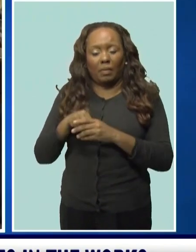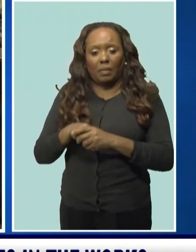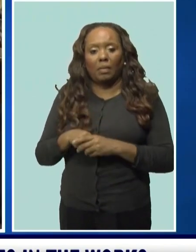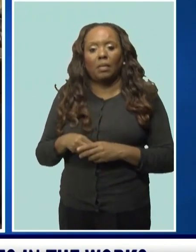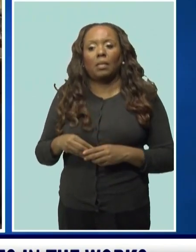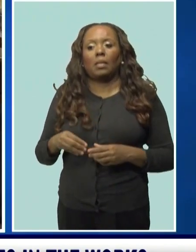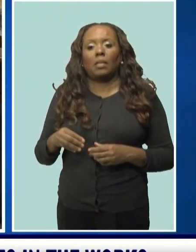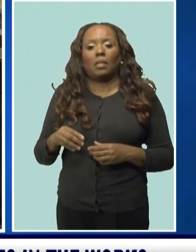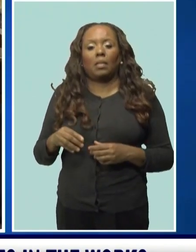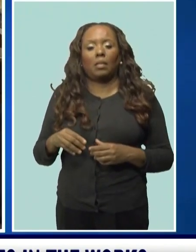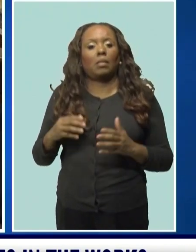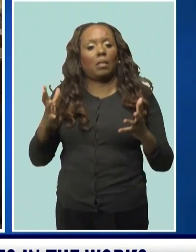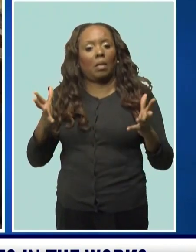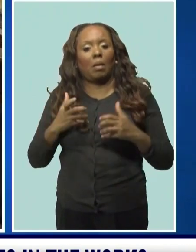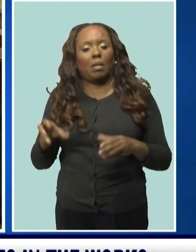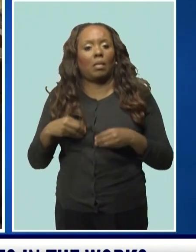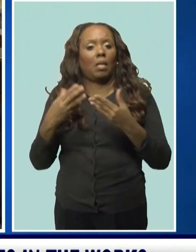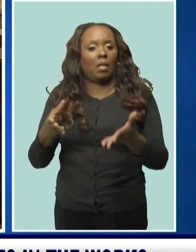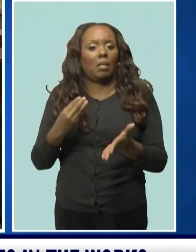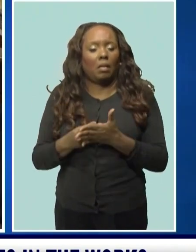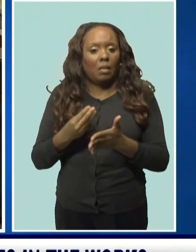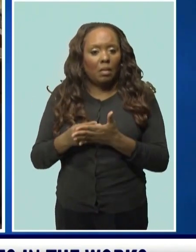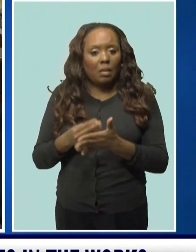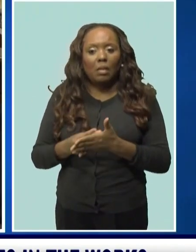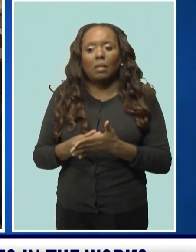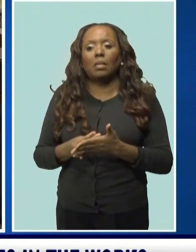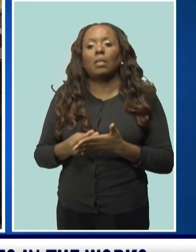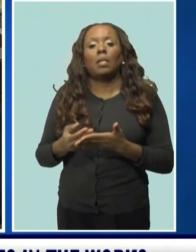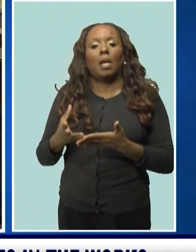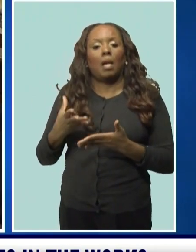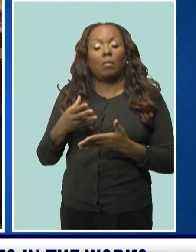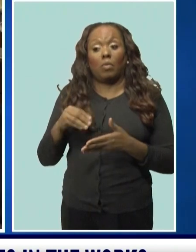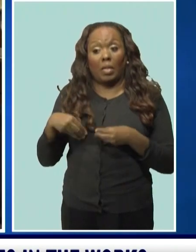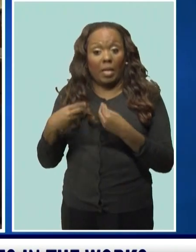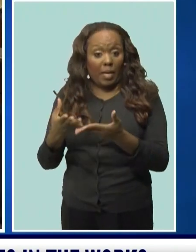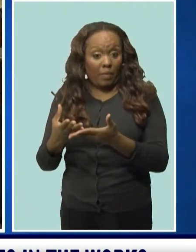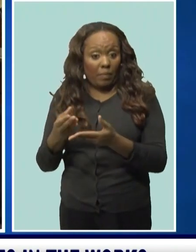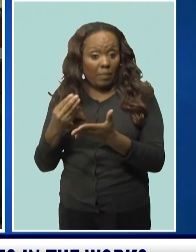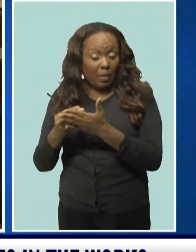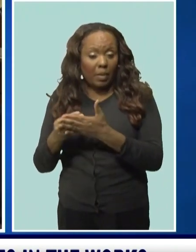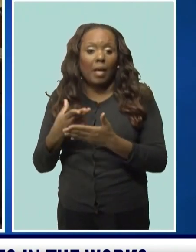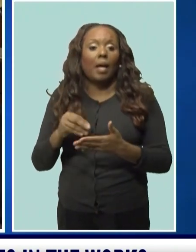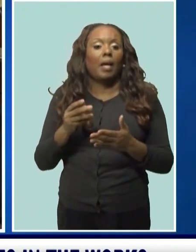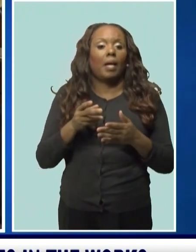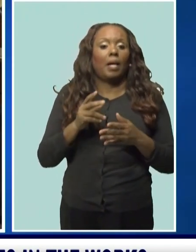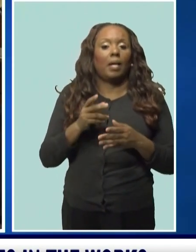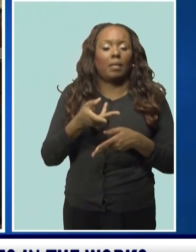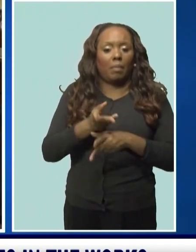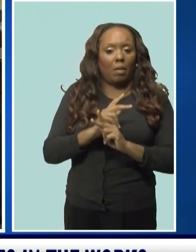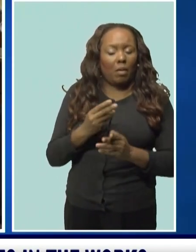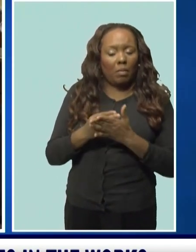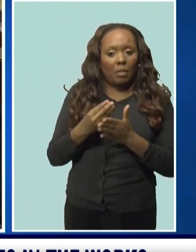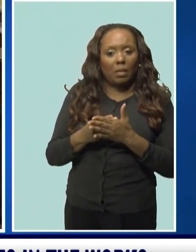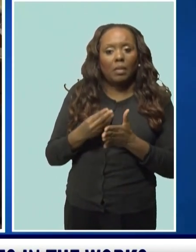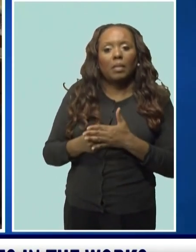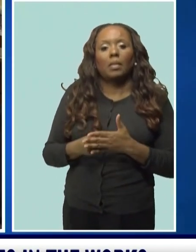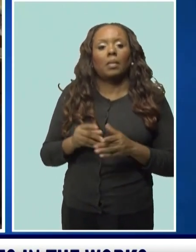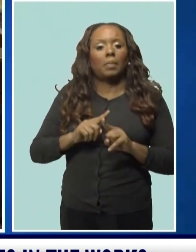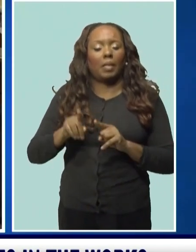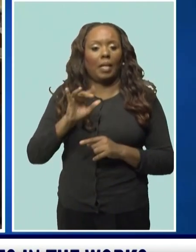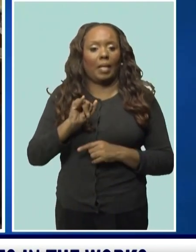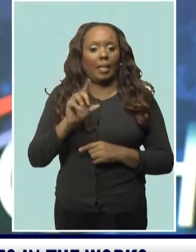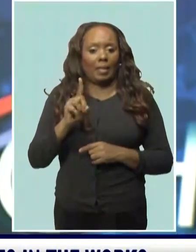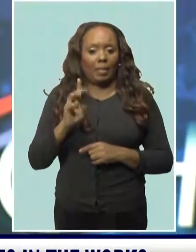to a combination of grant and loan funds that will be obtained from the Green Climate Fund as well, with the IDB as the accredited